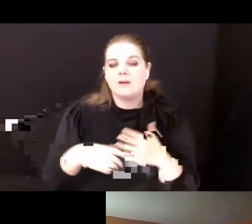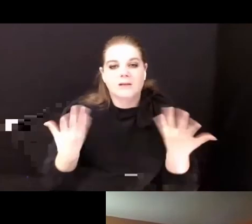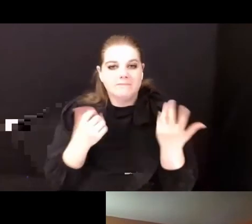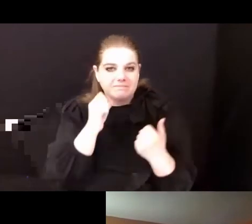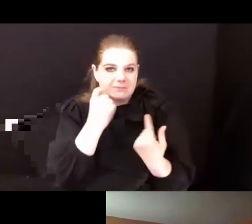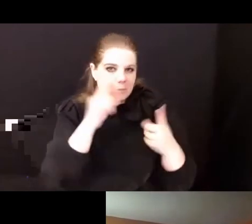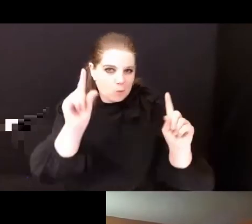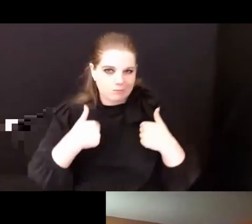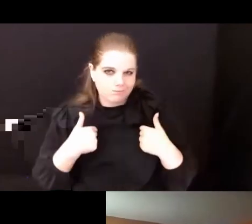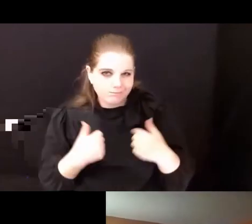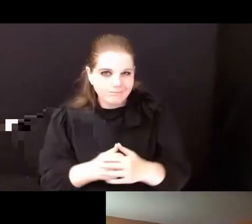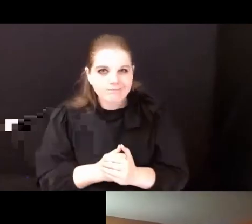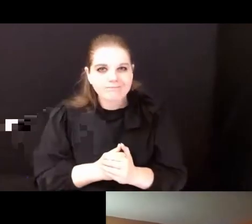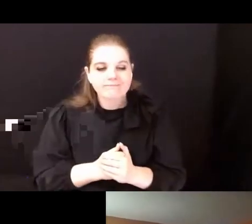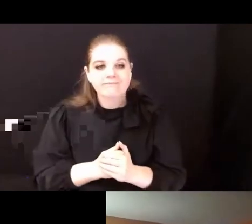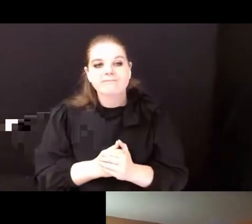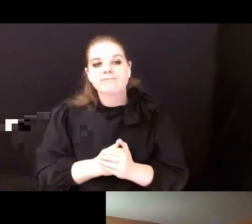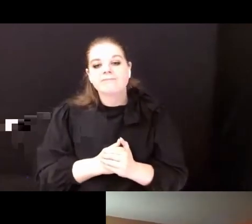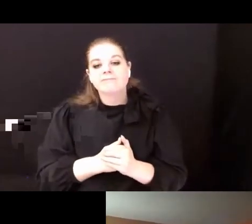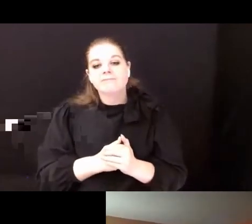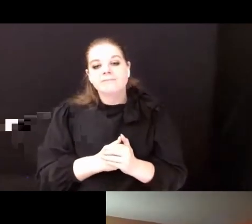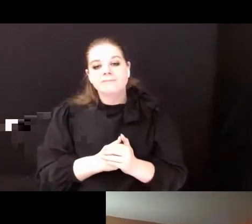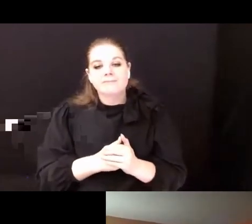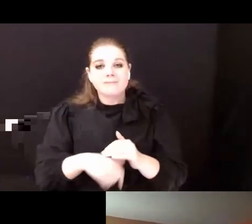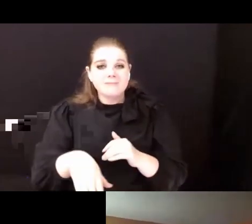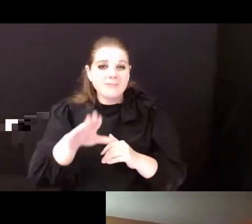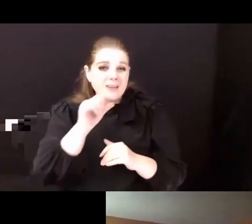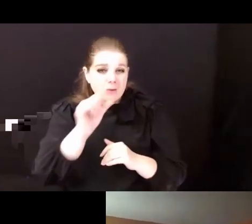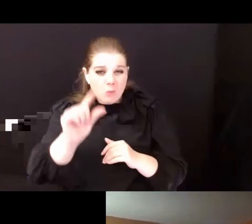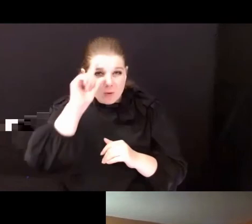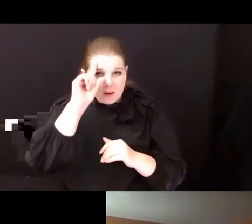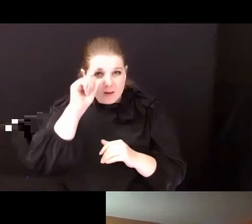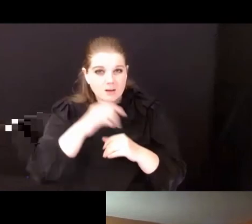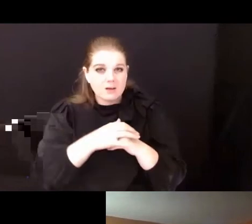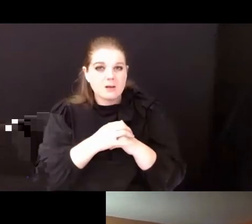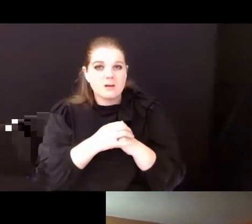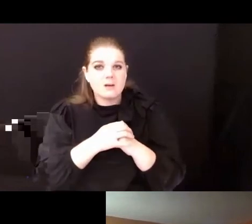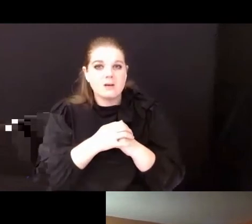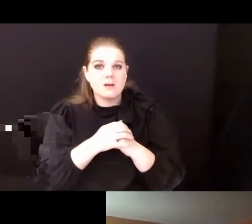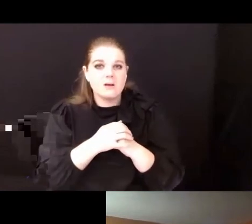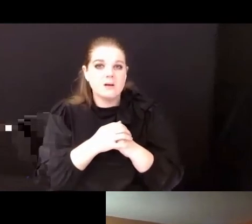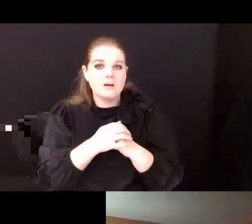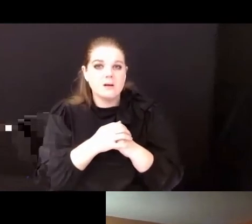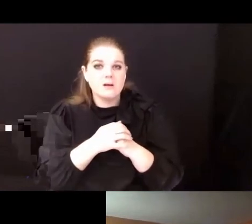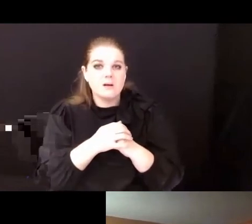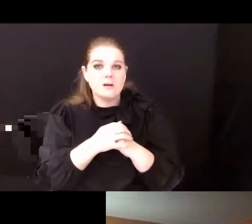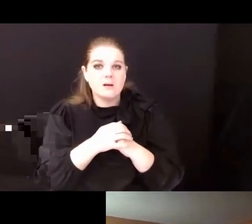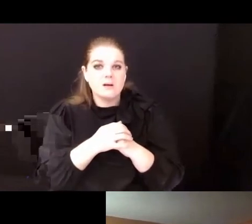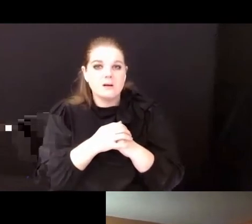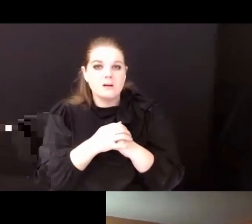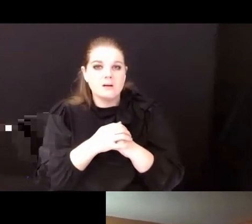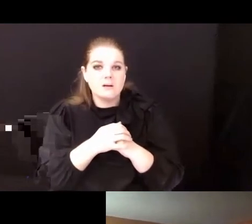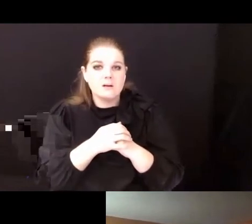for me. I mean, I had one, and I don't even think you know this. I don't know if I shared this with you.